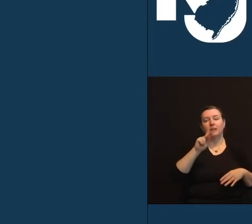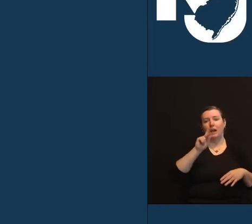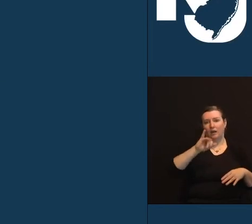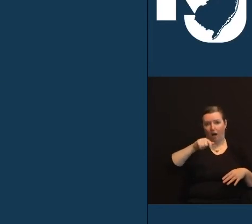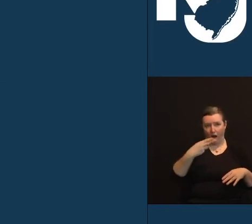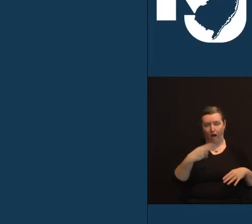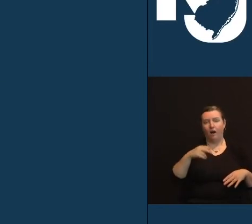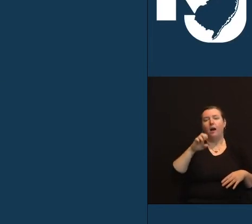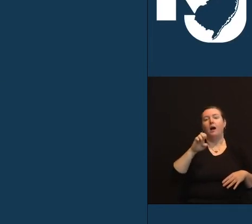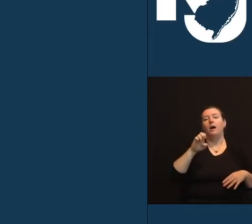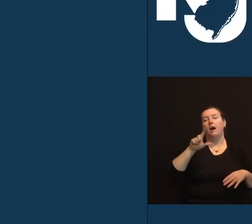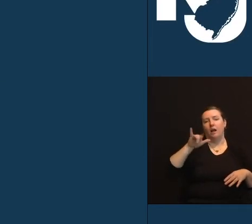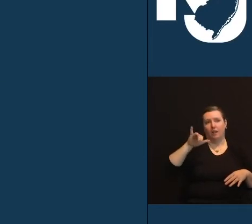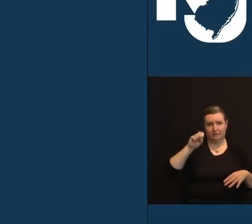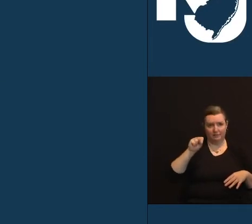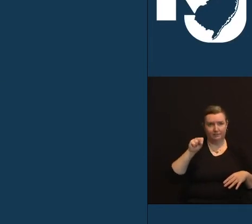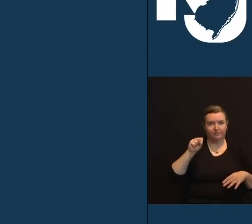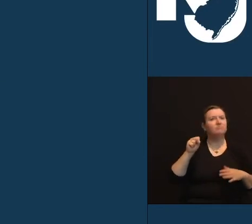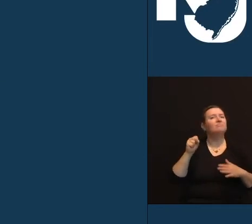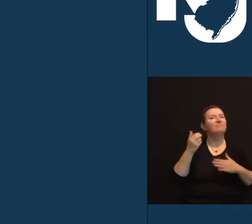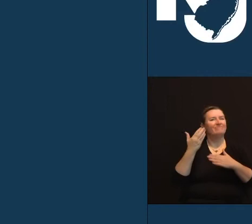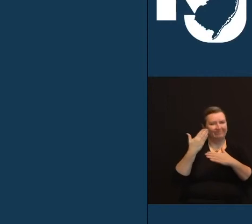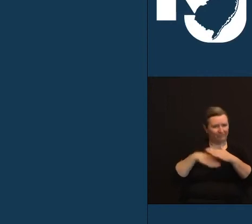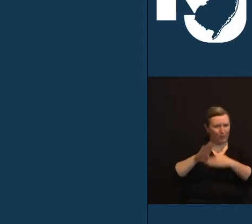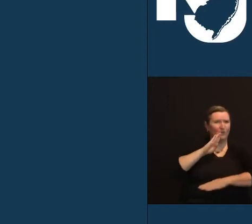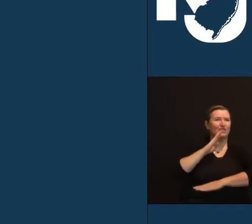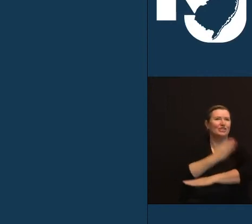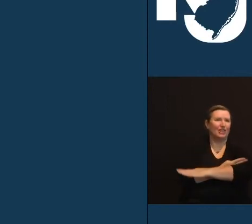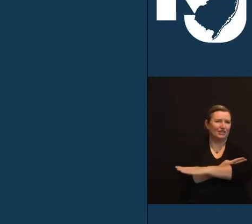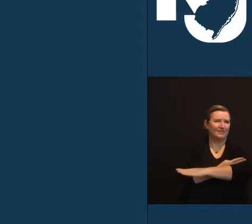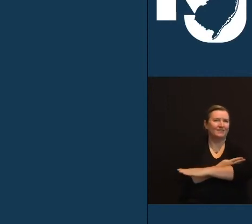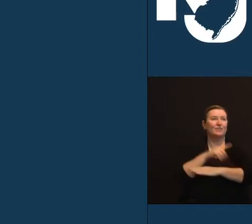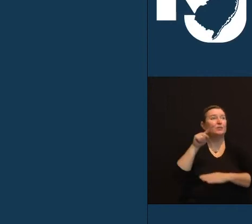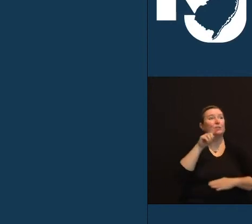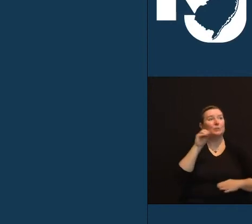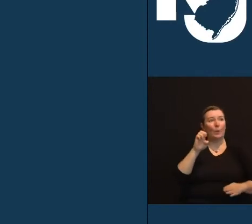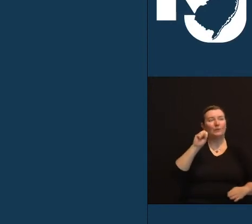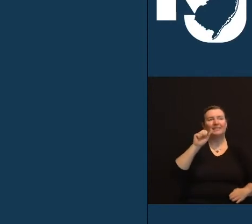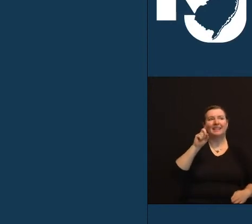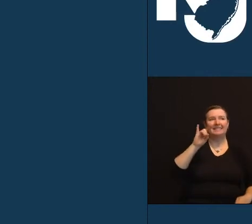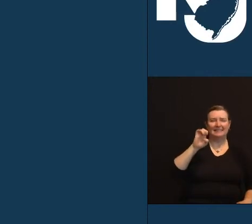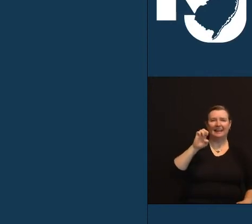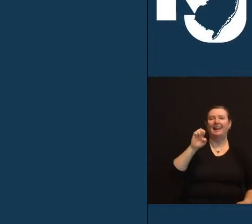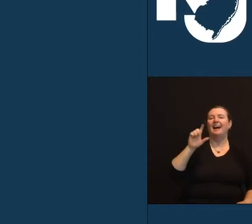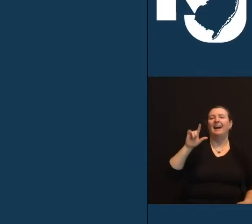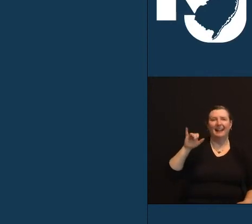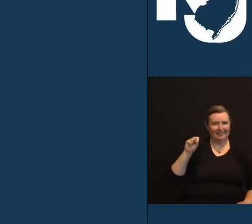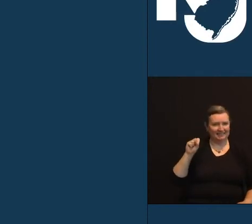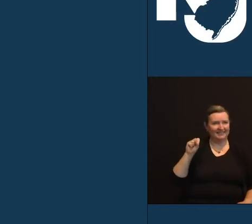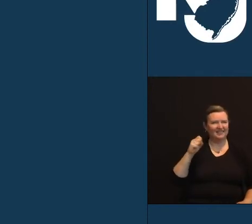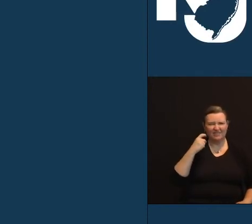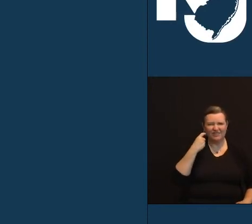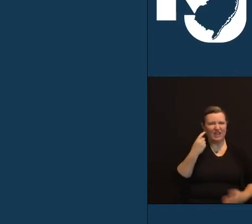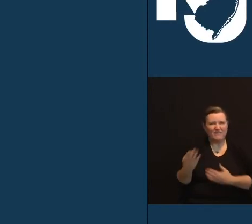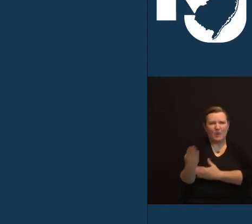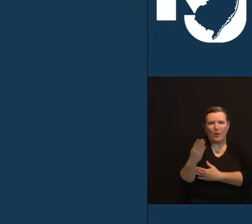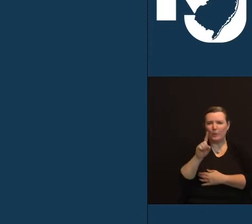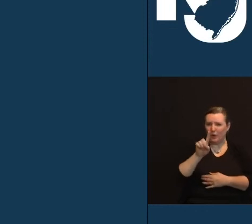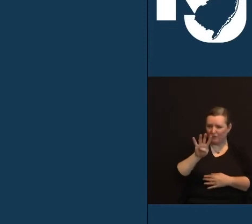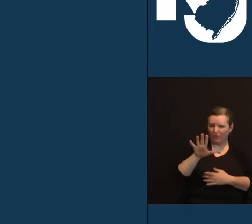on the birth of their baby girl, Zoe Sadie Ellis, this morning, I think at about 1:45. So